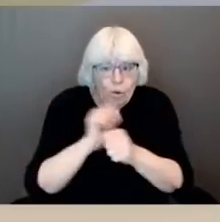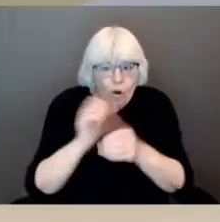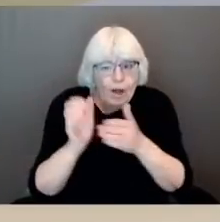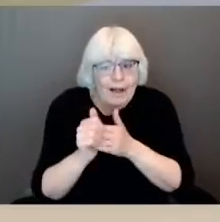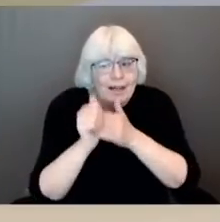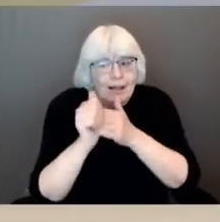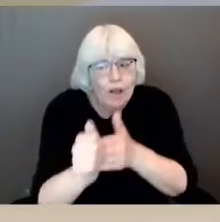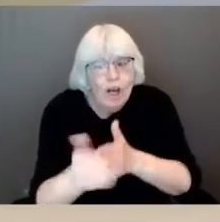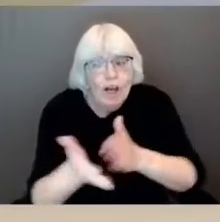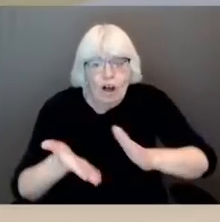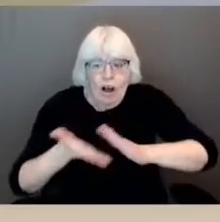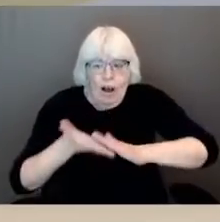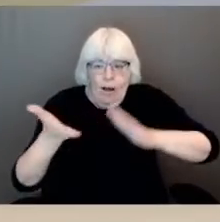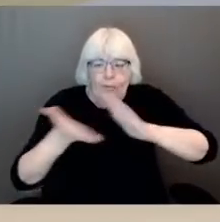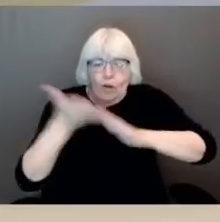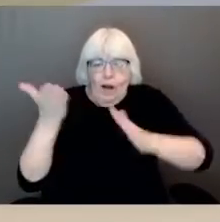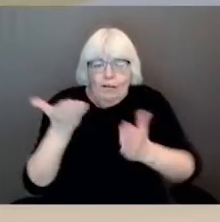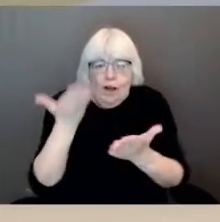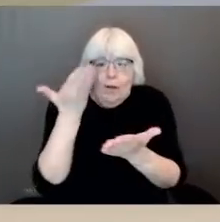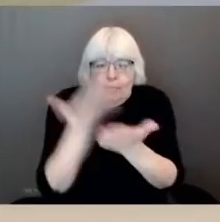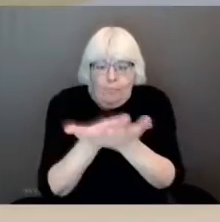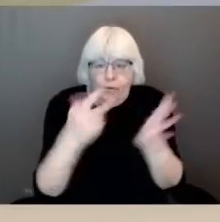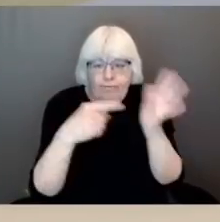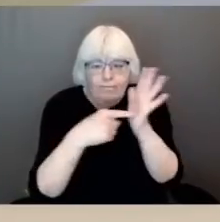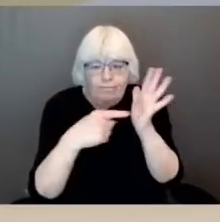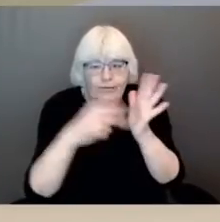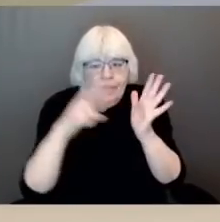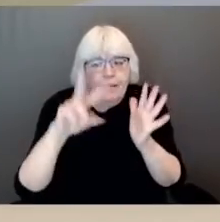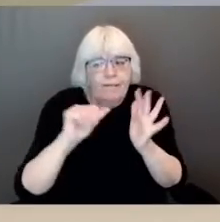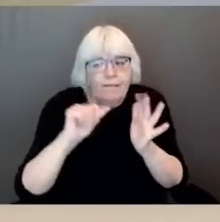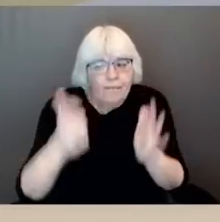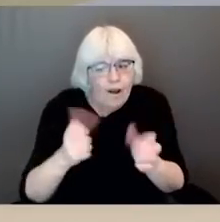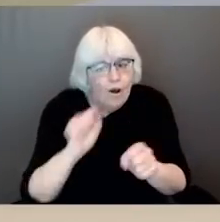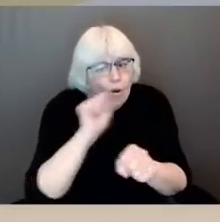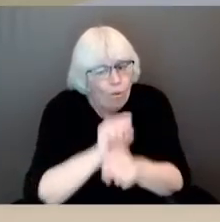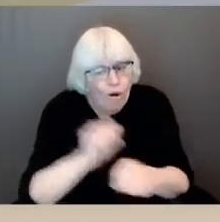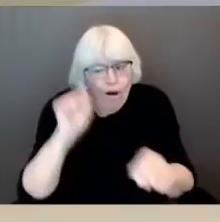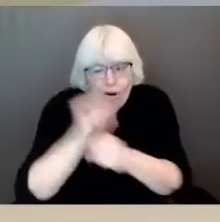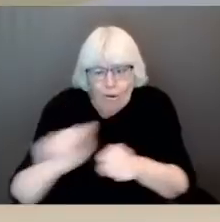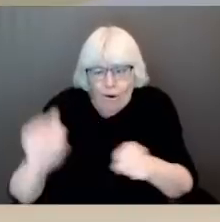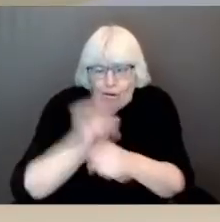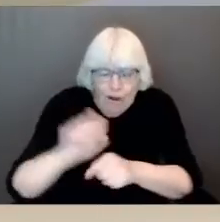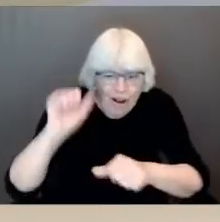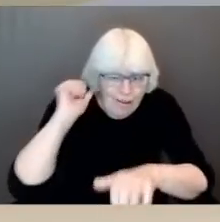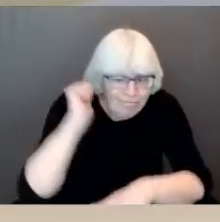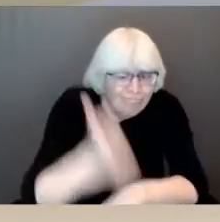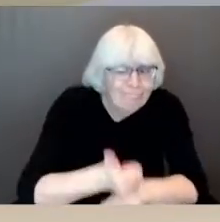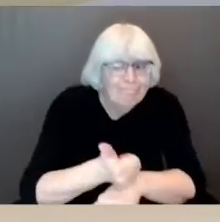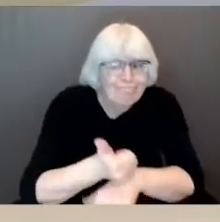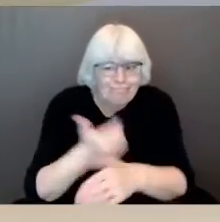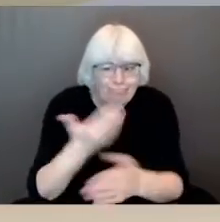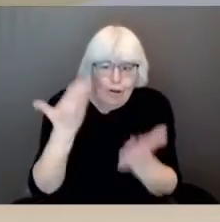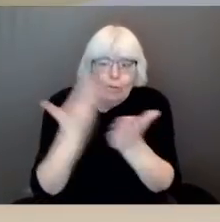know they've been working hard to support the planning and implementation of the PEI Vax Pass including stakeholder information sessions